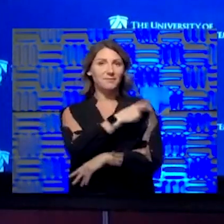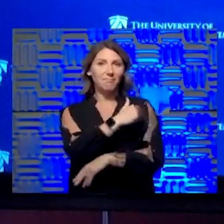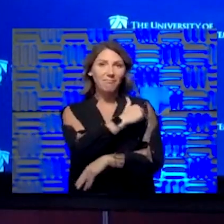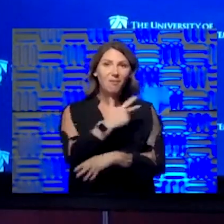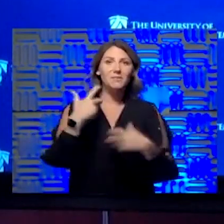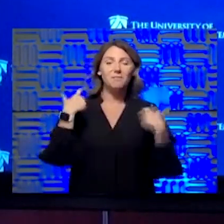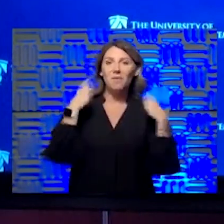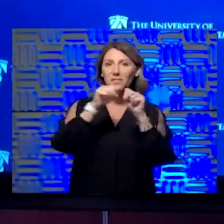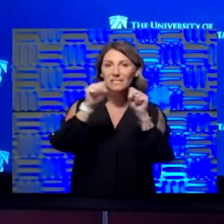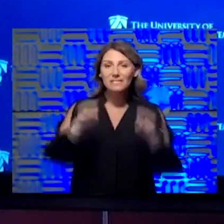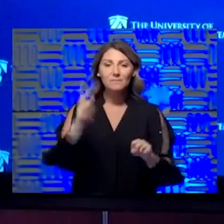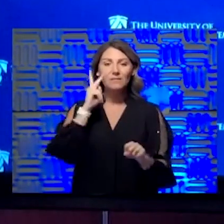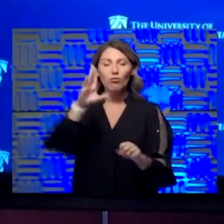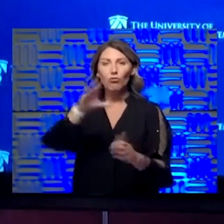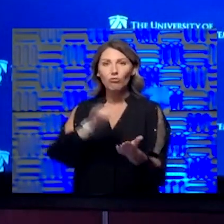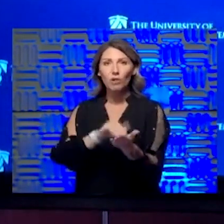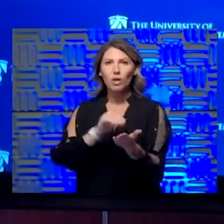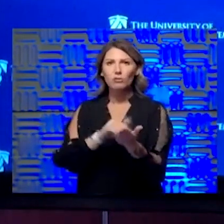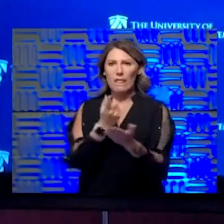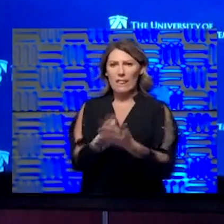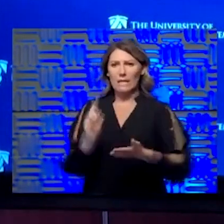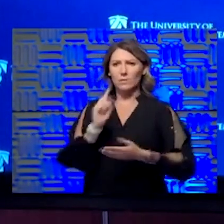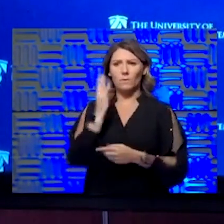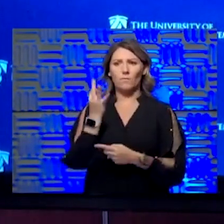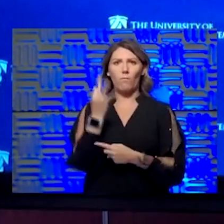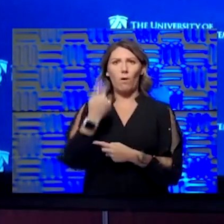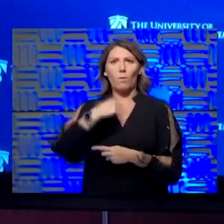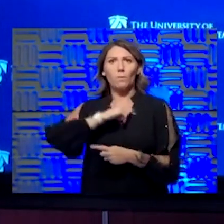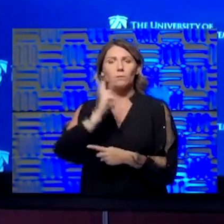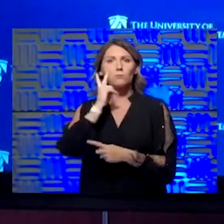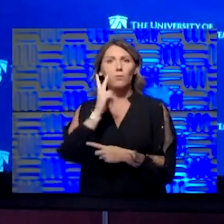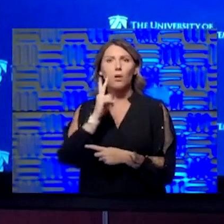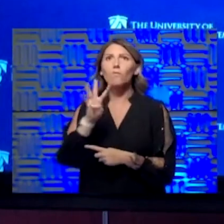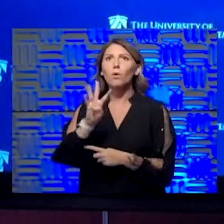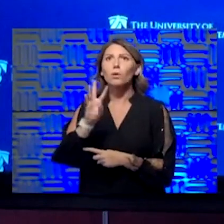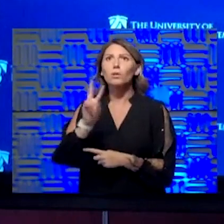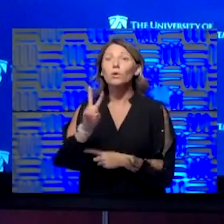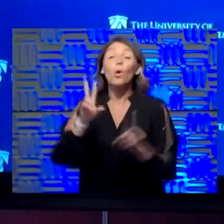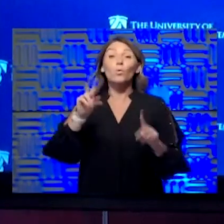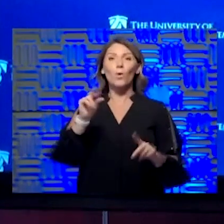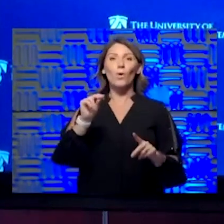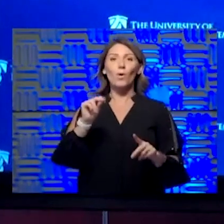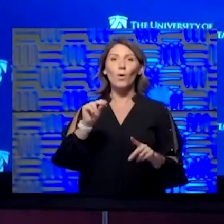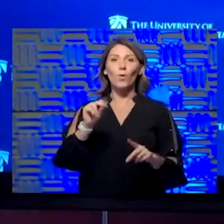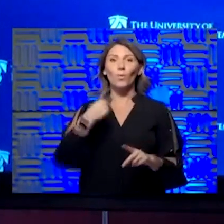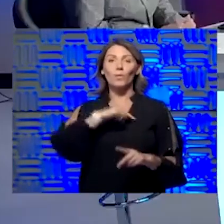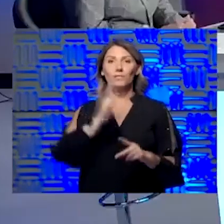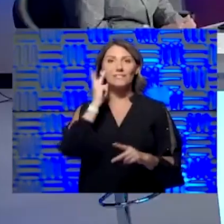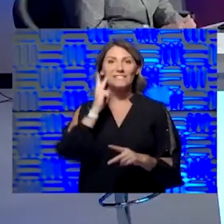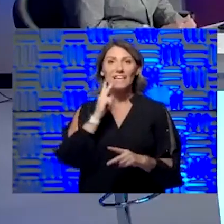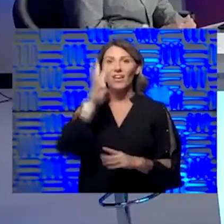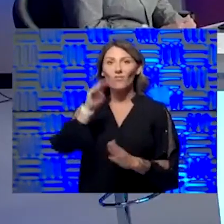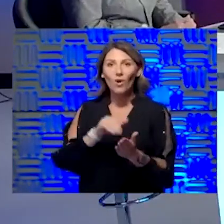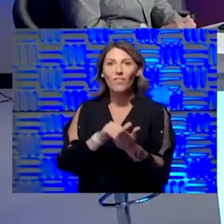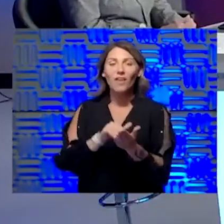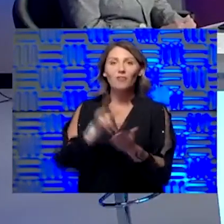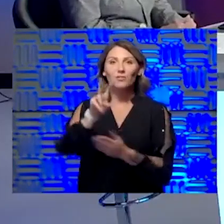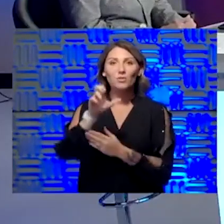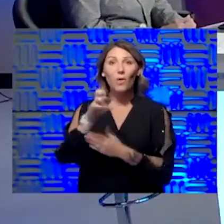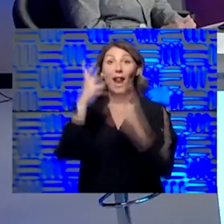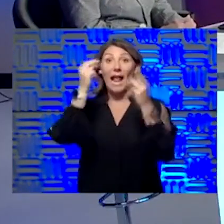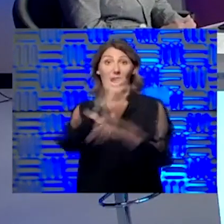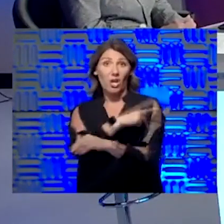for sure. It is true. My wife and I were walking this morning, and we're thinking, now, what is it that we miss most? And we both said